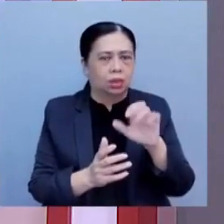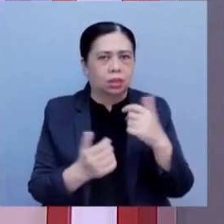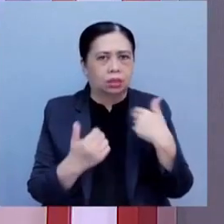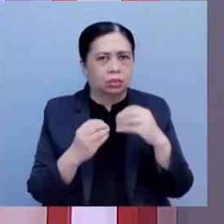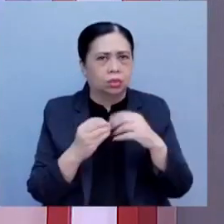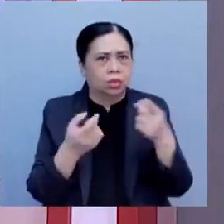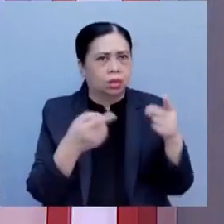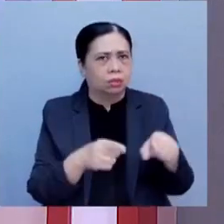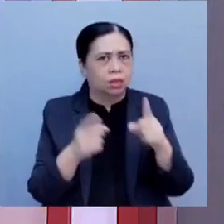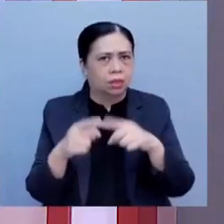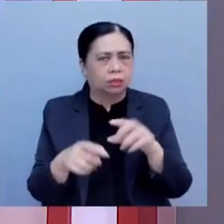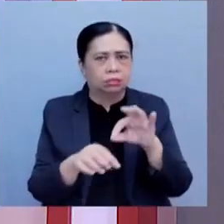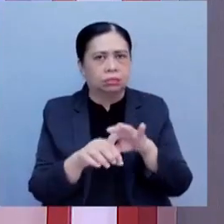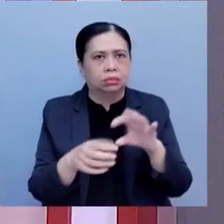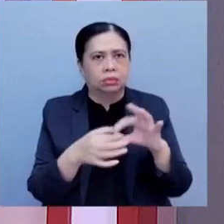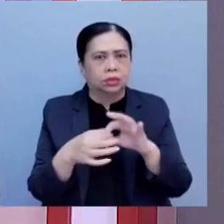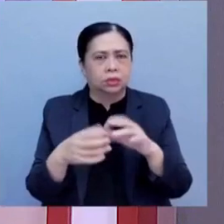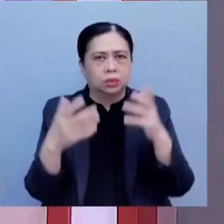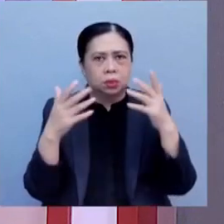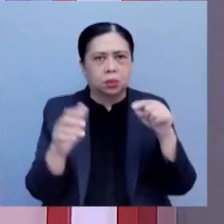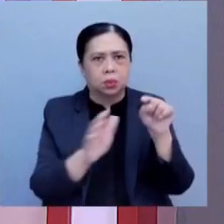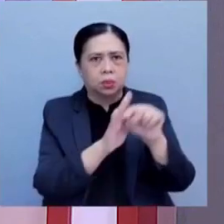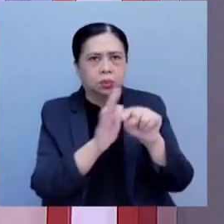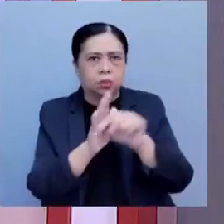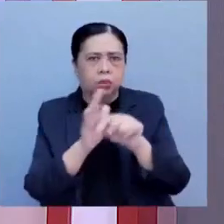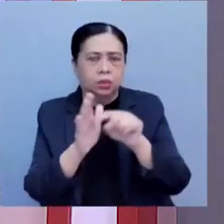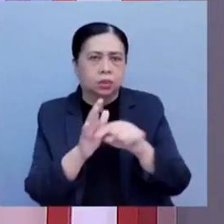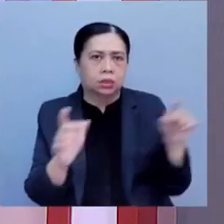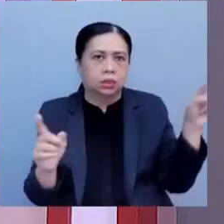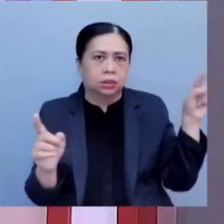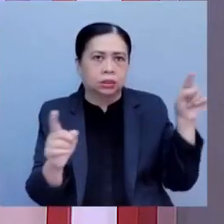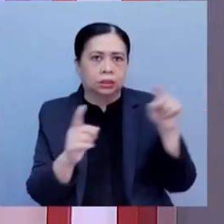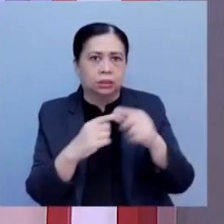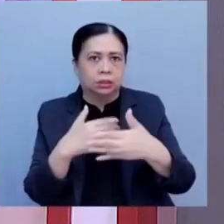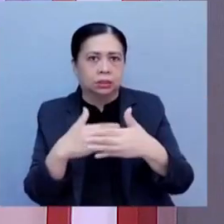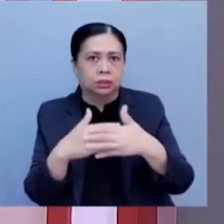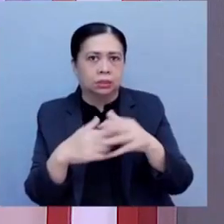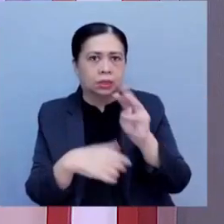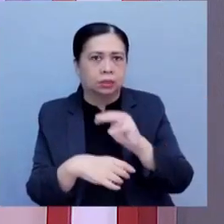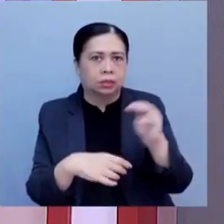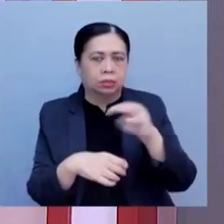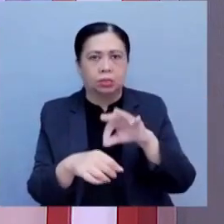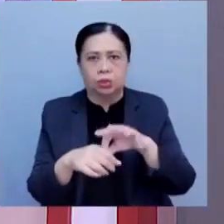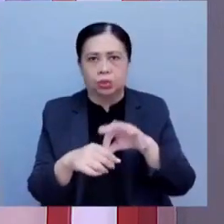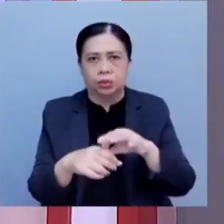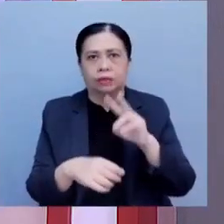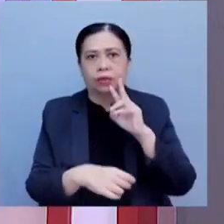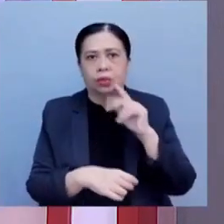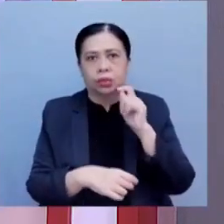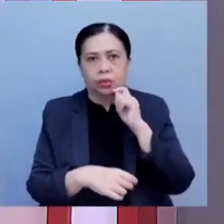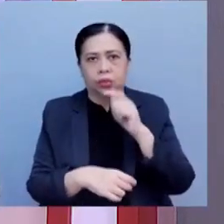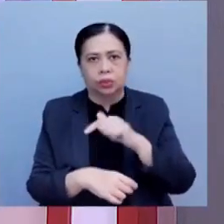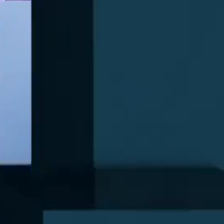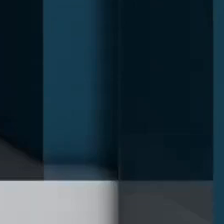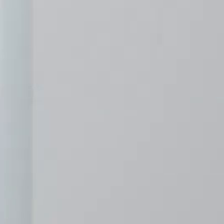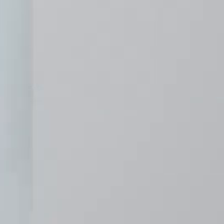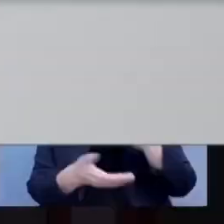incidents of election-related violence leading up to Monday's village and youth council polls. Victoria Tulad reports.